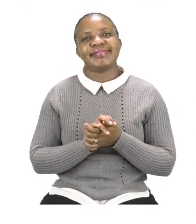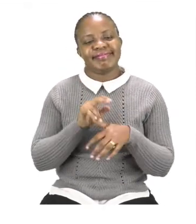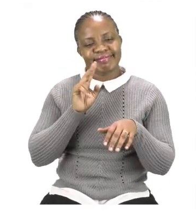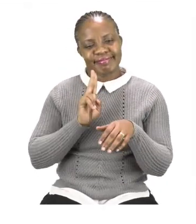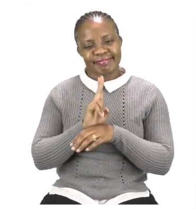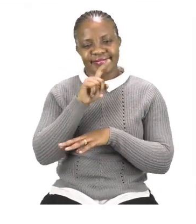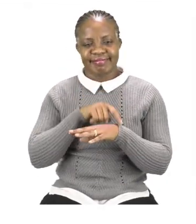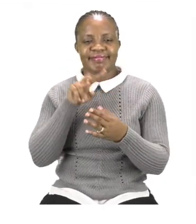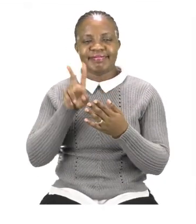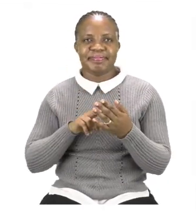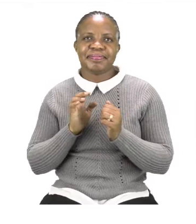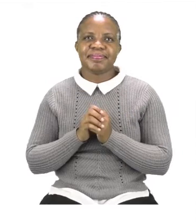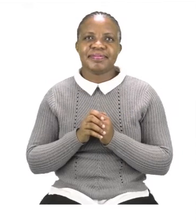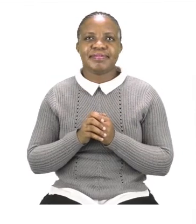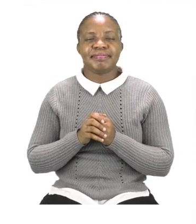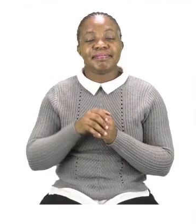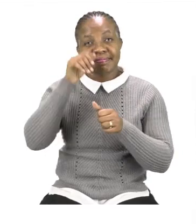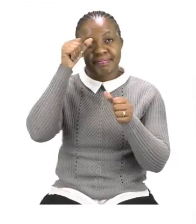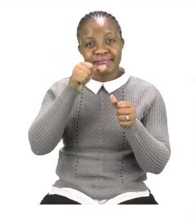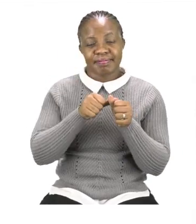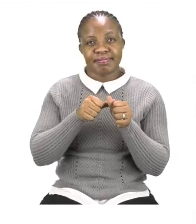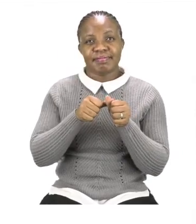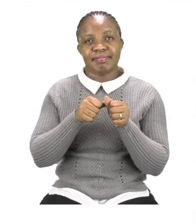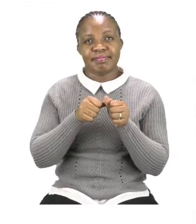time. Remember, when we are